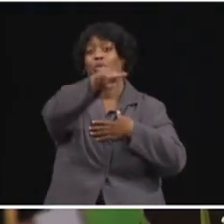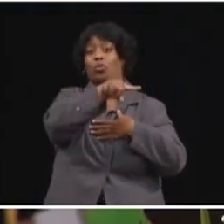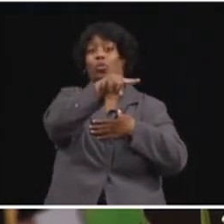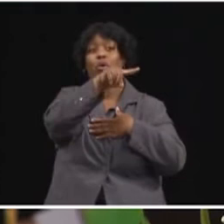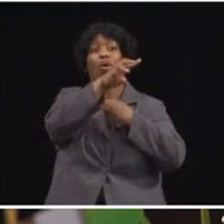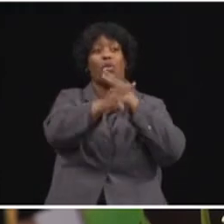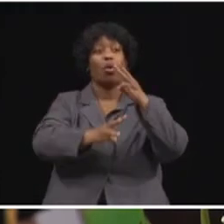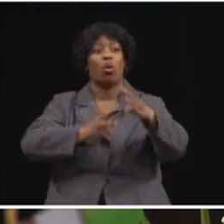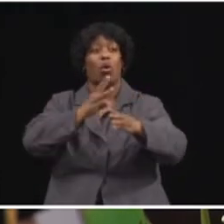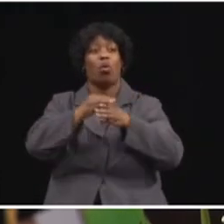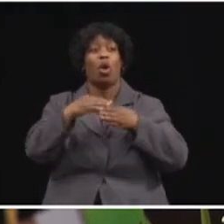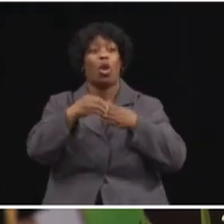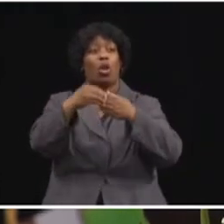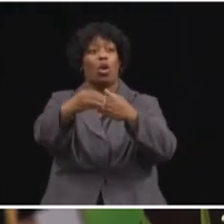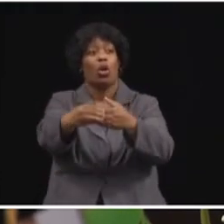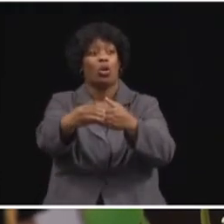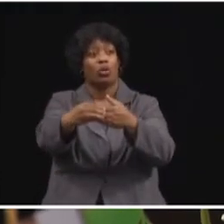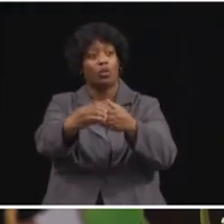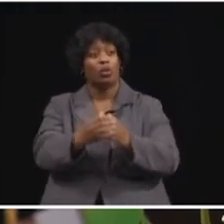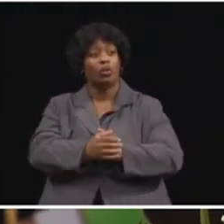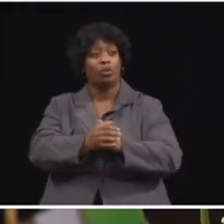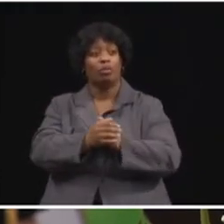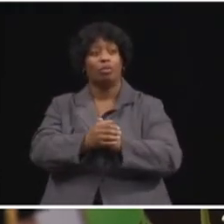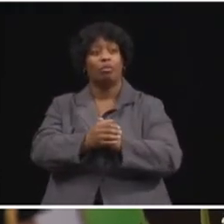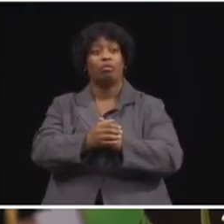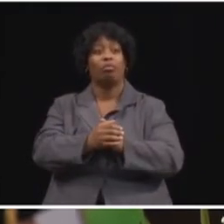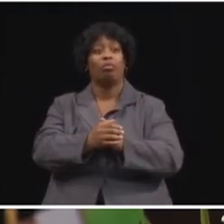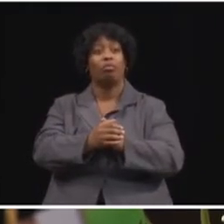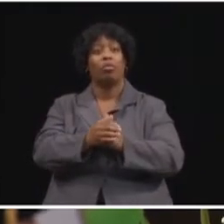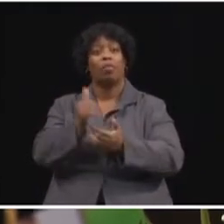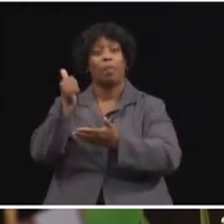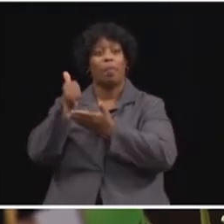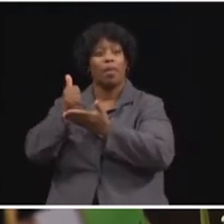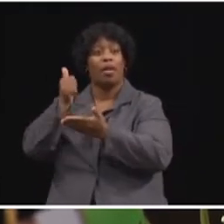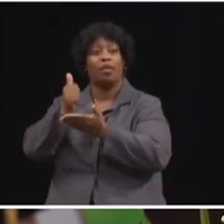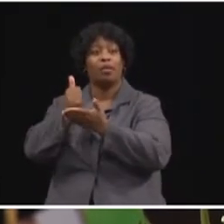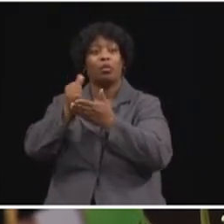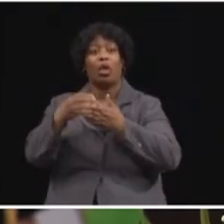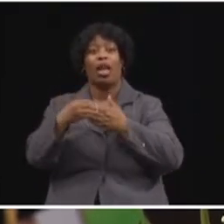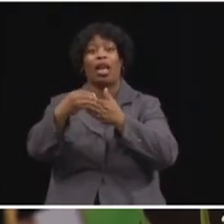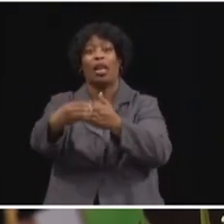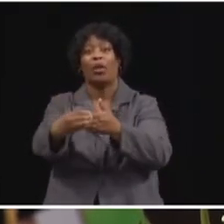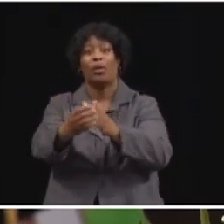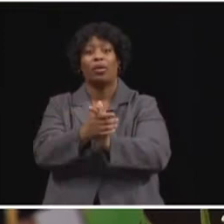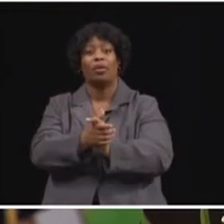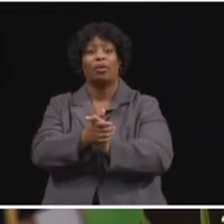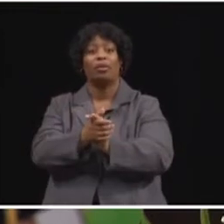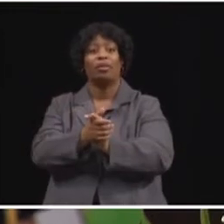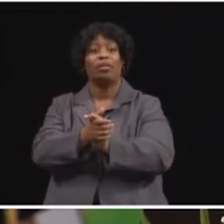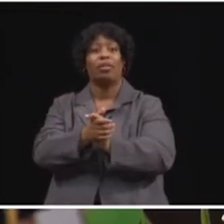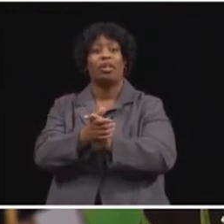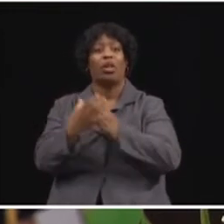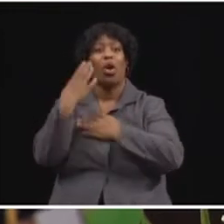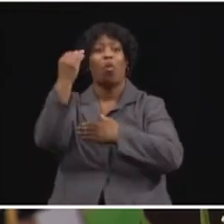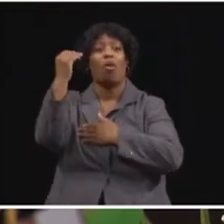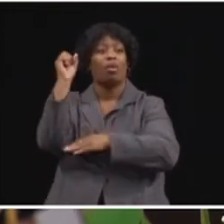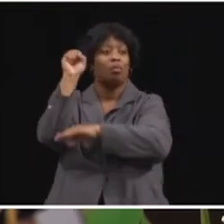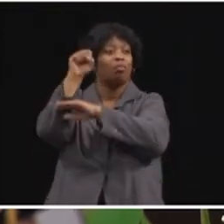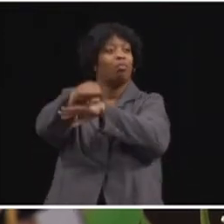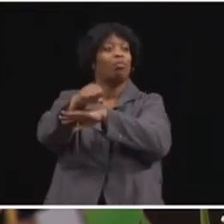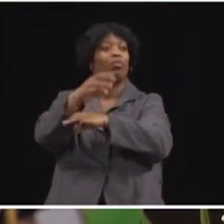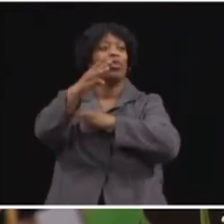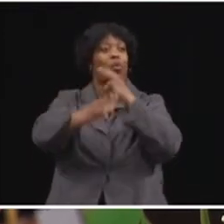leaders. You are not Metro Card leaders. You're the passport leaders. Go out and be diverse and conquer the globe. Conquer the